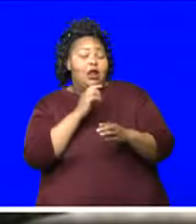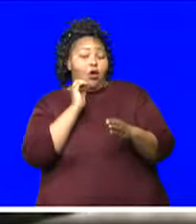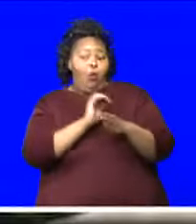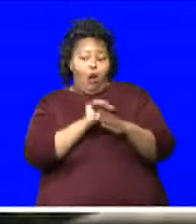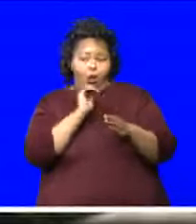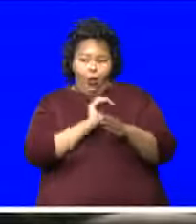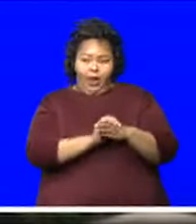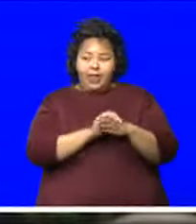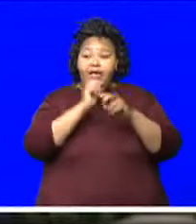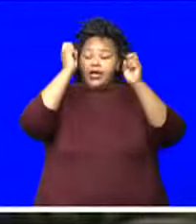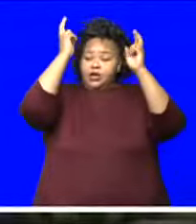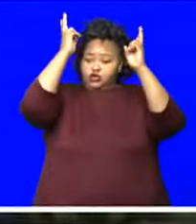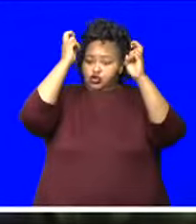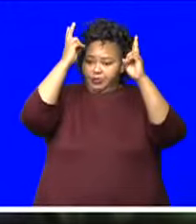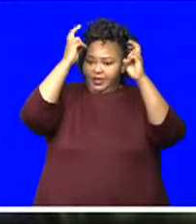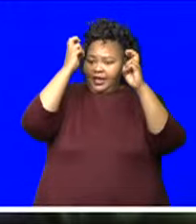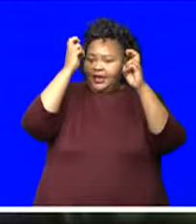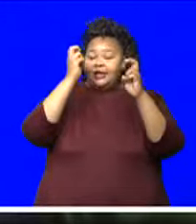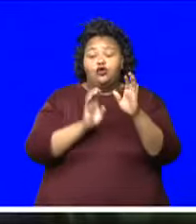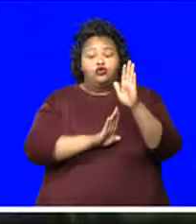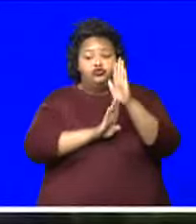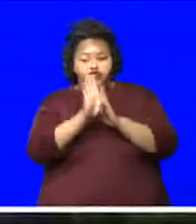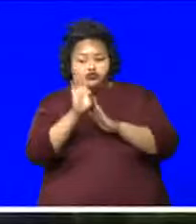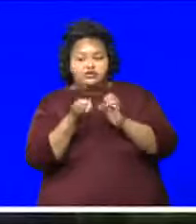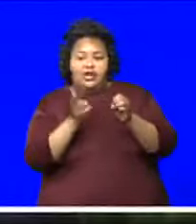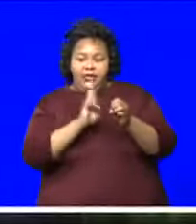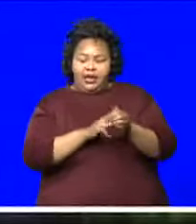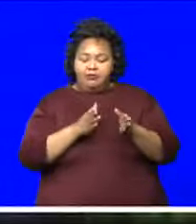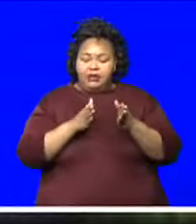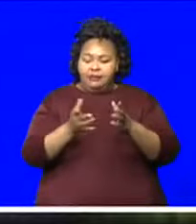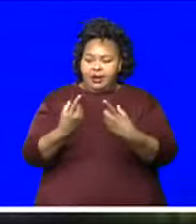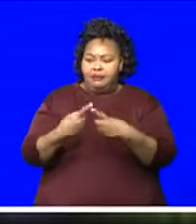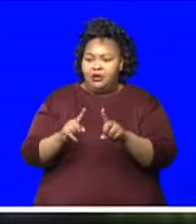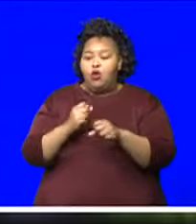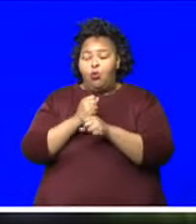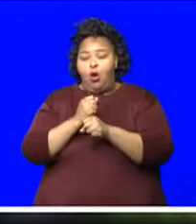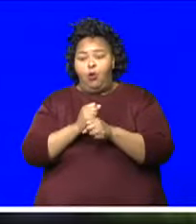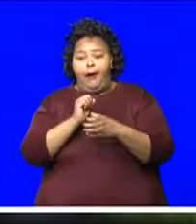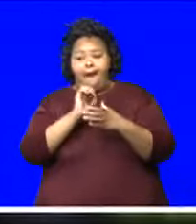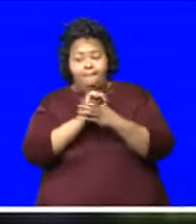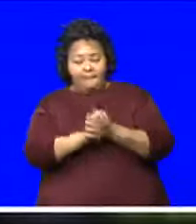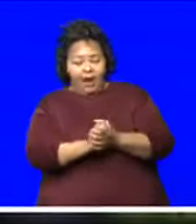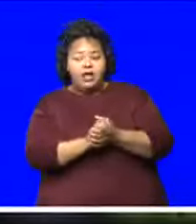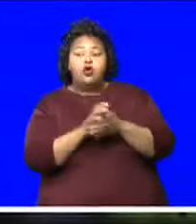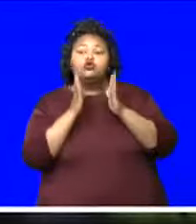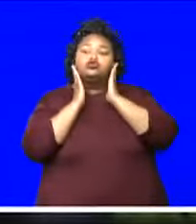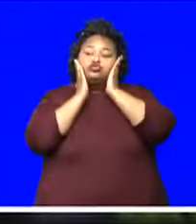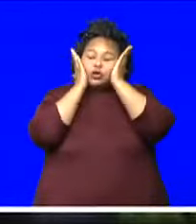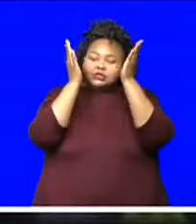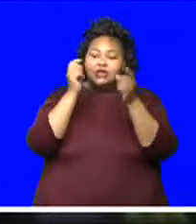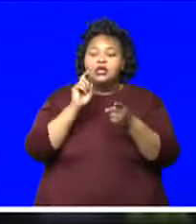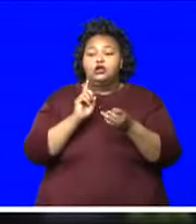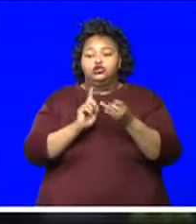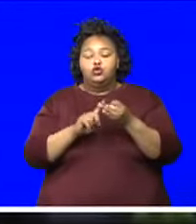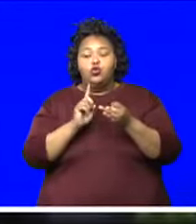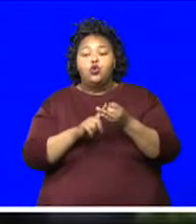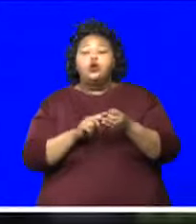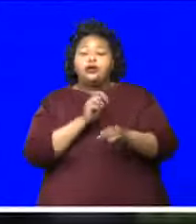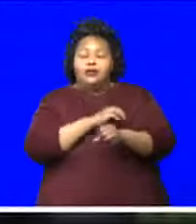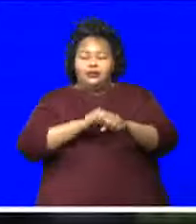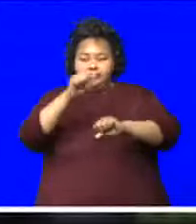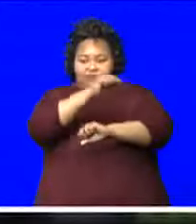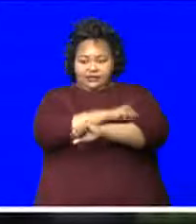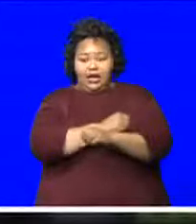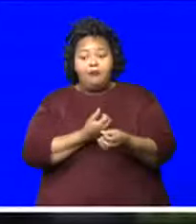ngengcikithi yokuthuthukisa kubambisana enhlangothini letahlukahlukene emkhathisini welive leSwatini nelive leSingapore. Baholi njalo